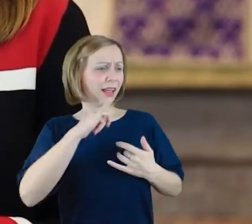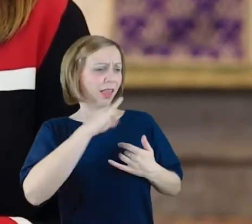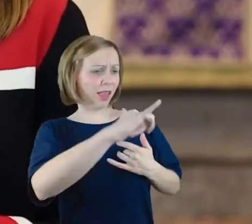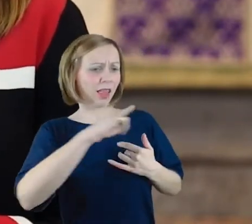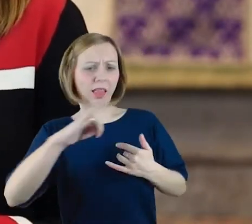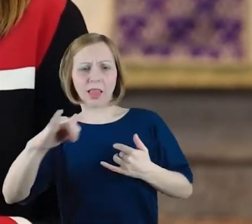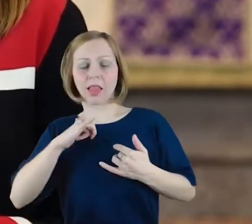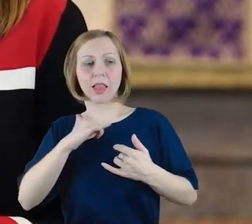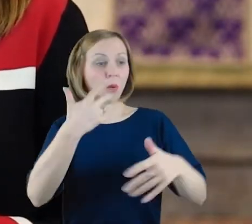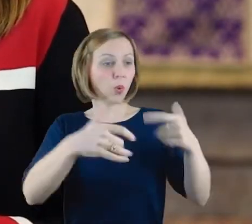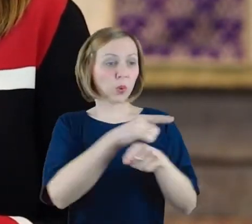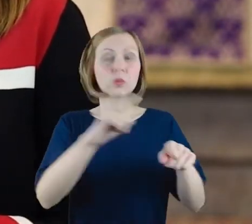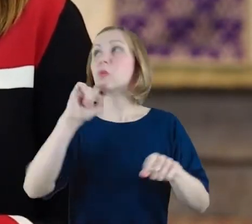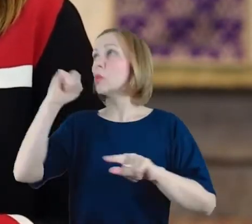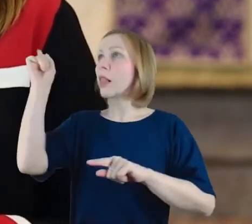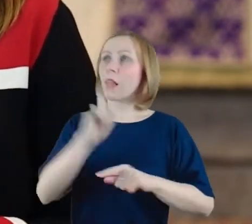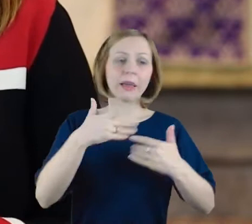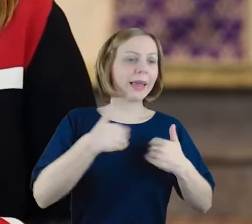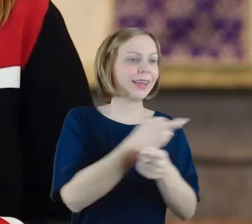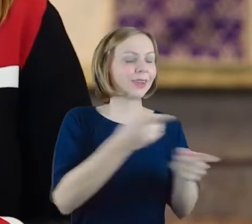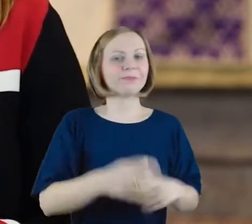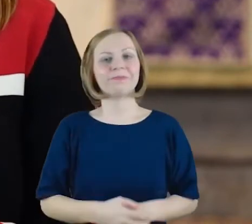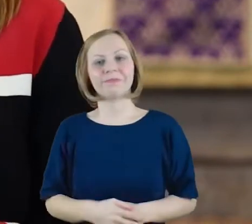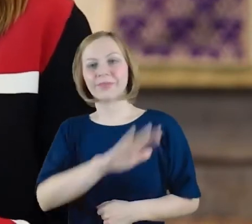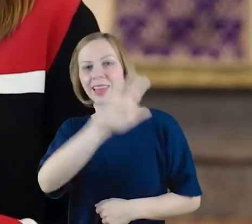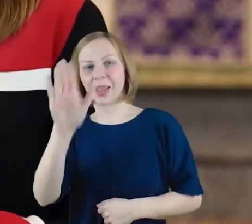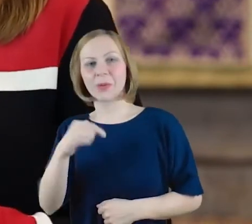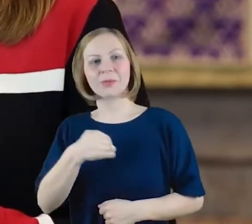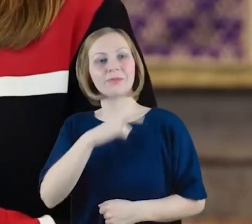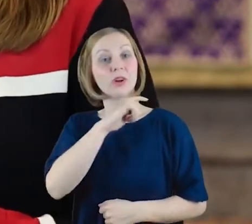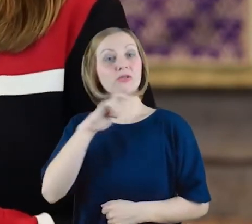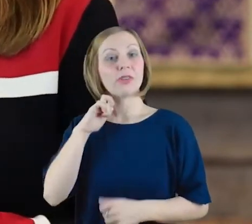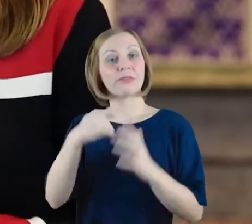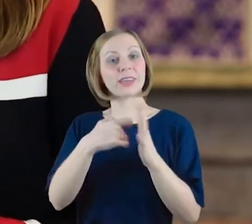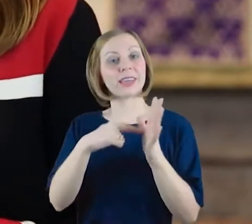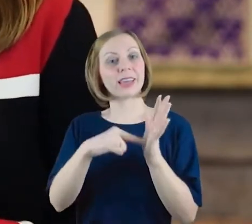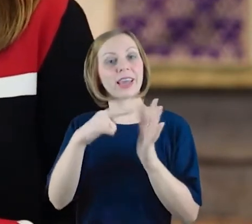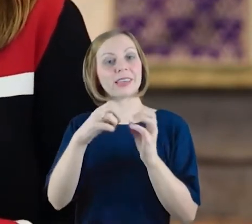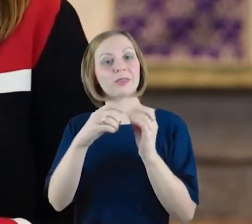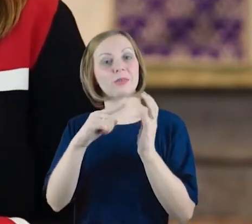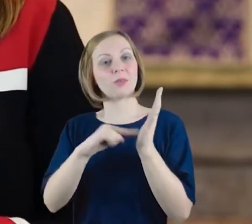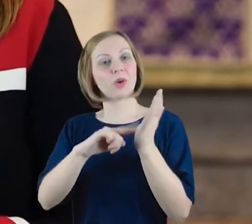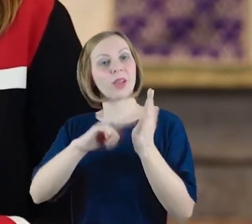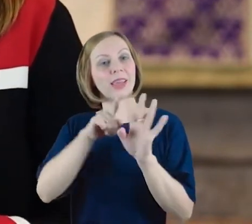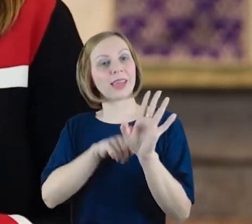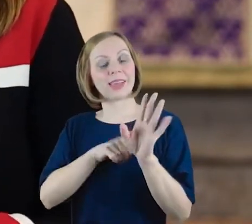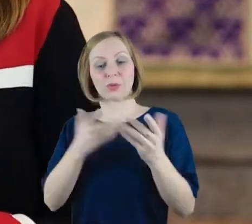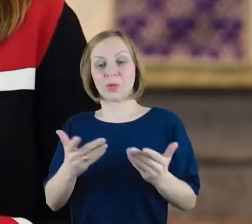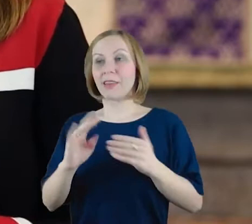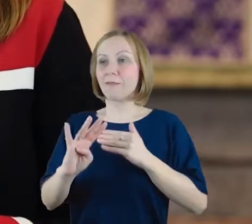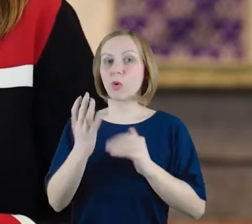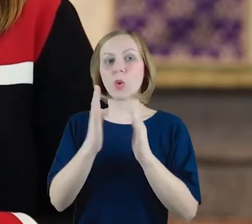heals our wounds. Hello, I'm the Reverend Kate Botley, and welcome to this service for the fourth Sunday